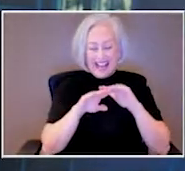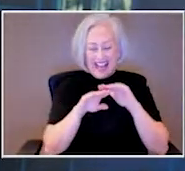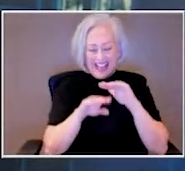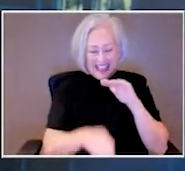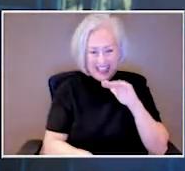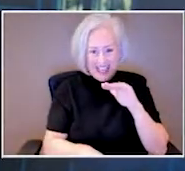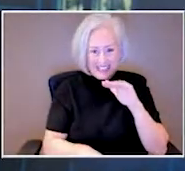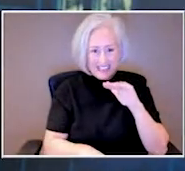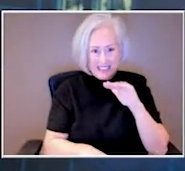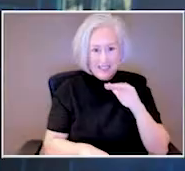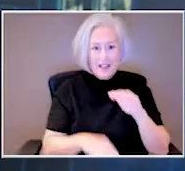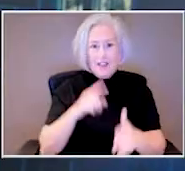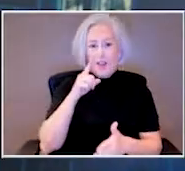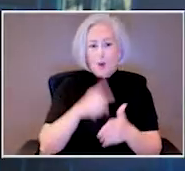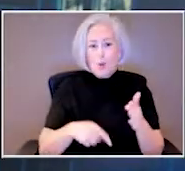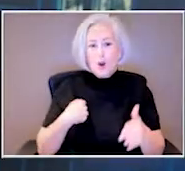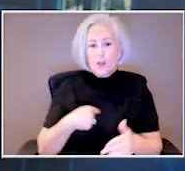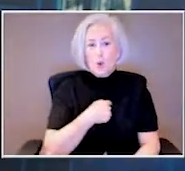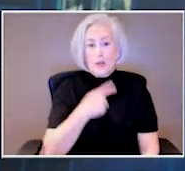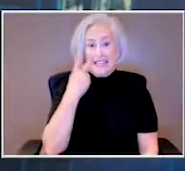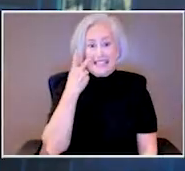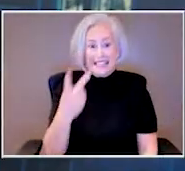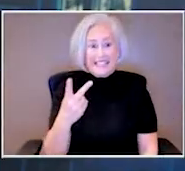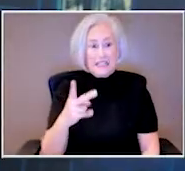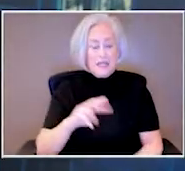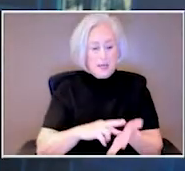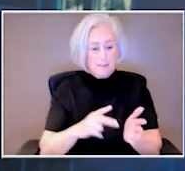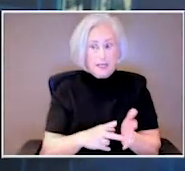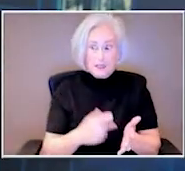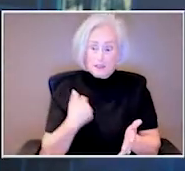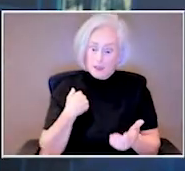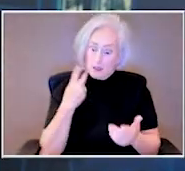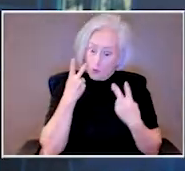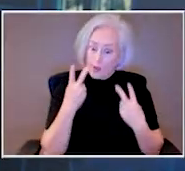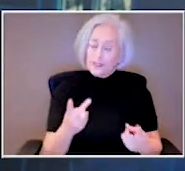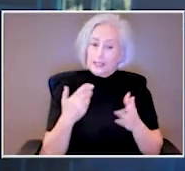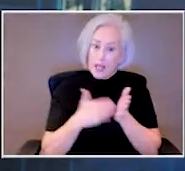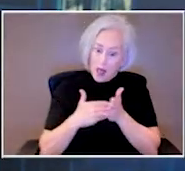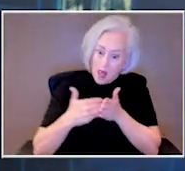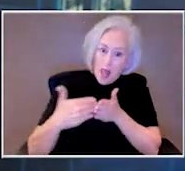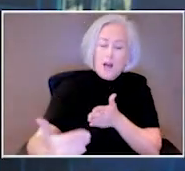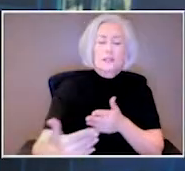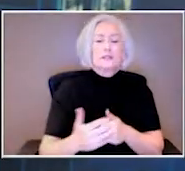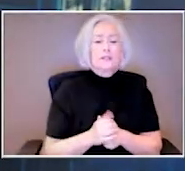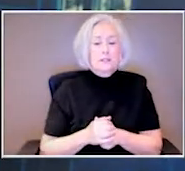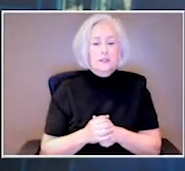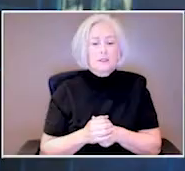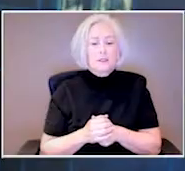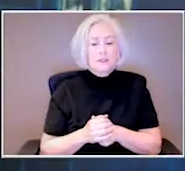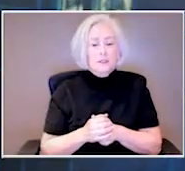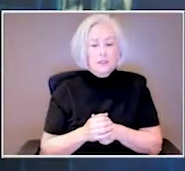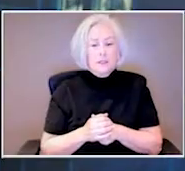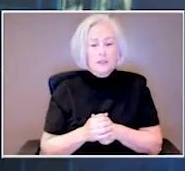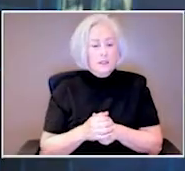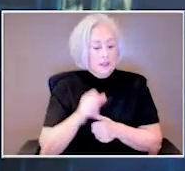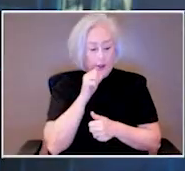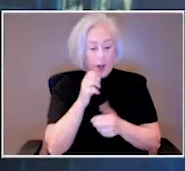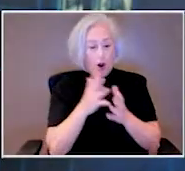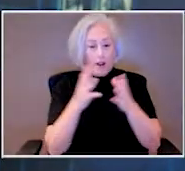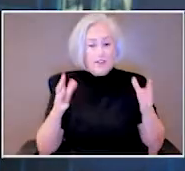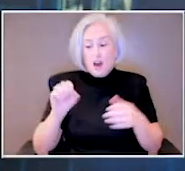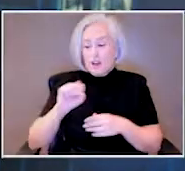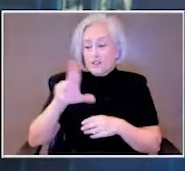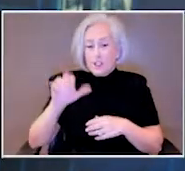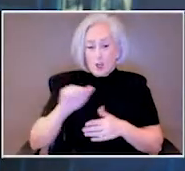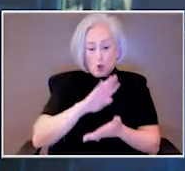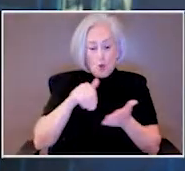Wow. So we see a lot of sarcomas, and as Ginny pointed out, there are not a lot of sarcoma centers in the country because of the rarity of the